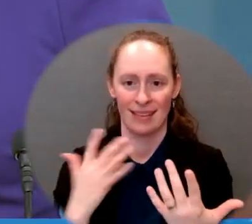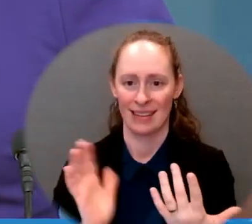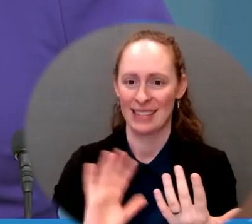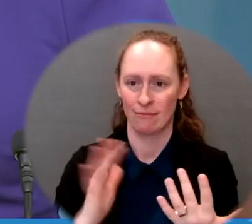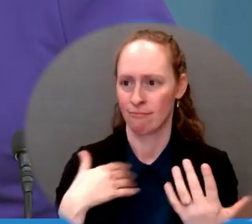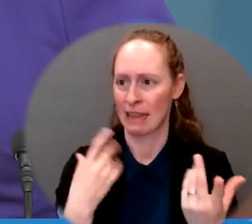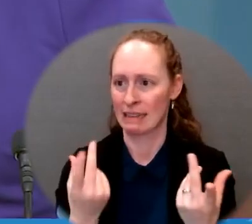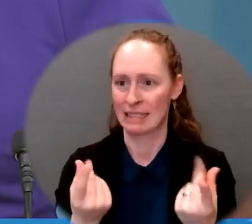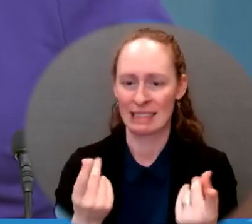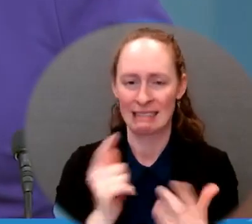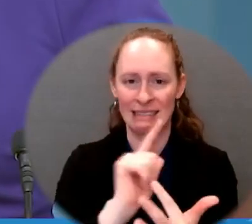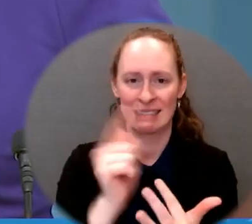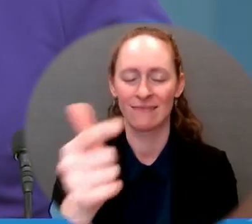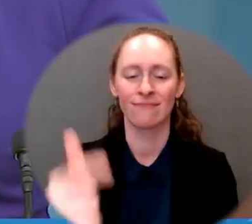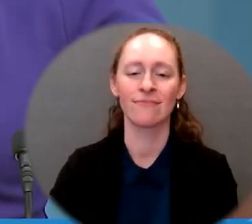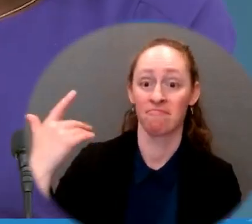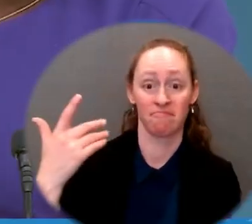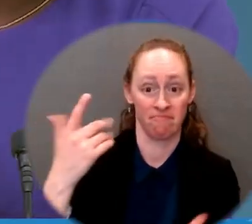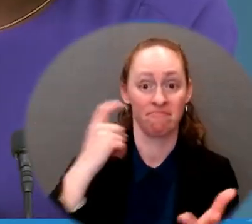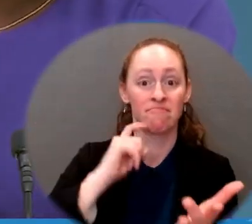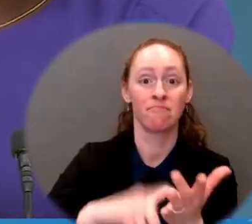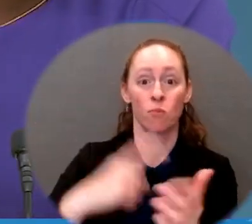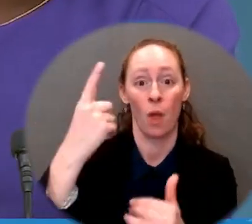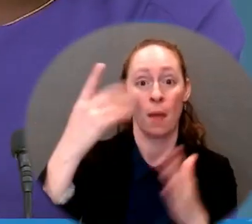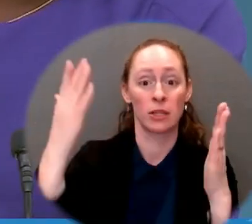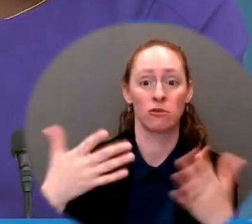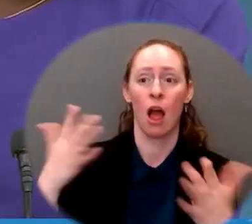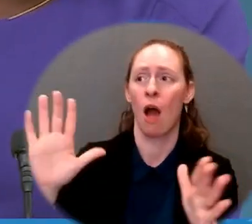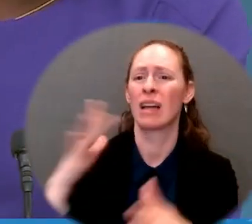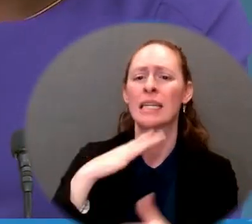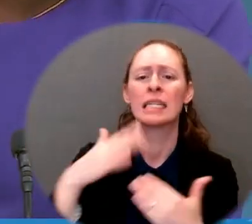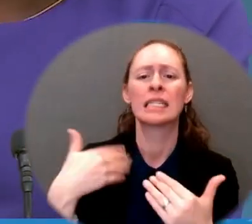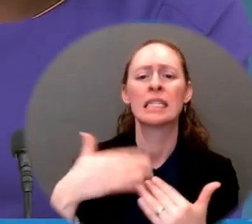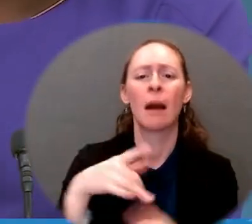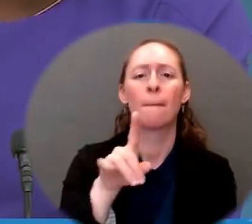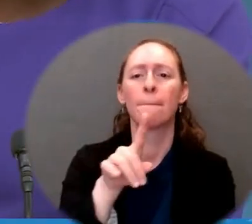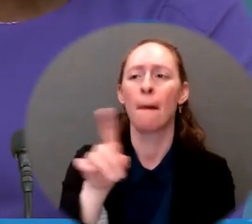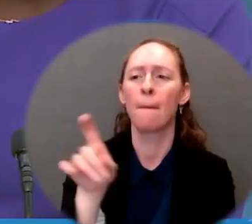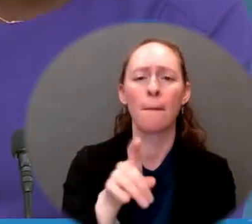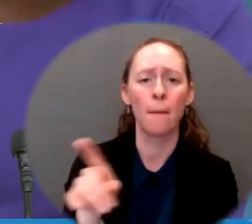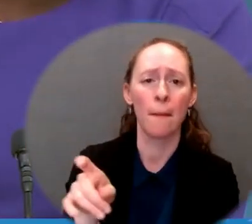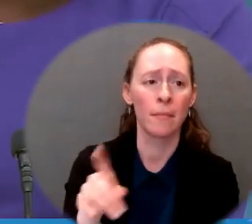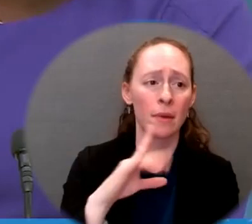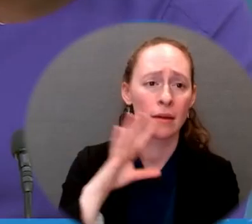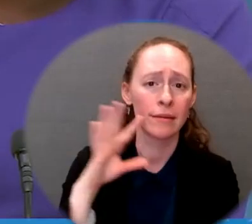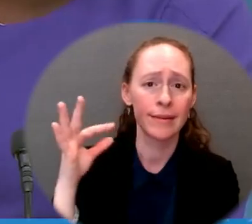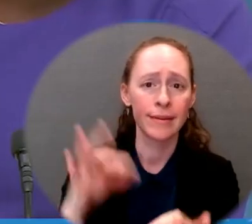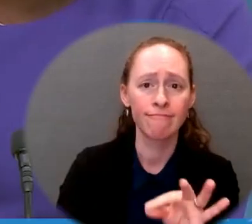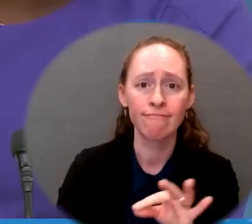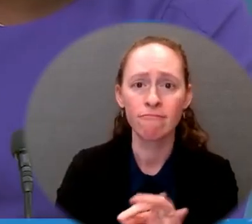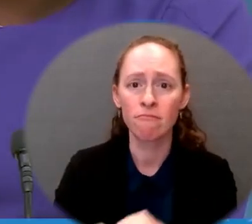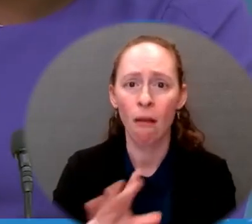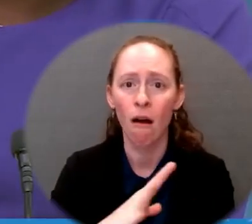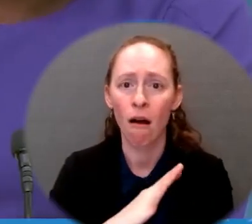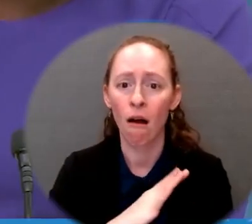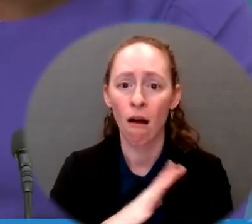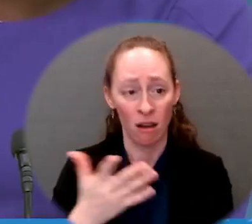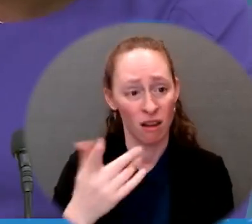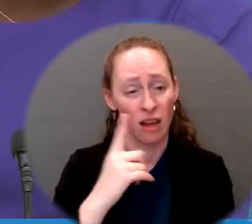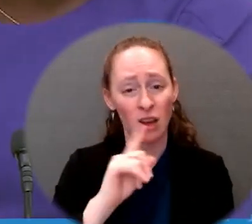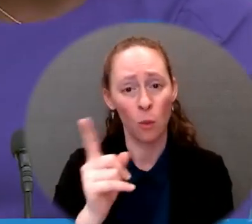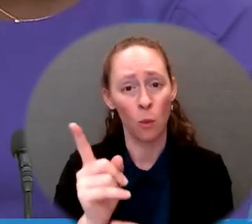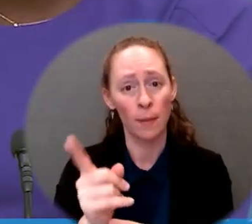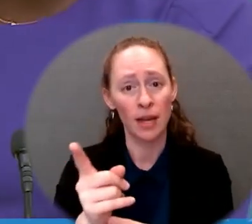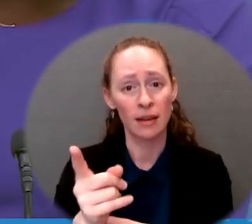limited on time, so I'm going to go really, really fast. Go ahead, so folks can hear. One said it was the easiest application they've ever filled out.